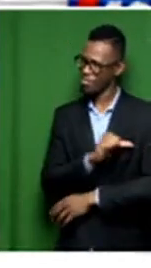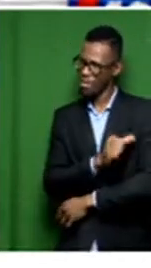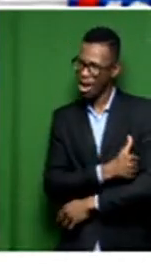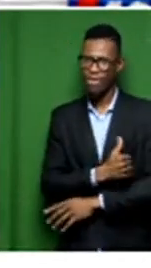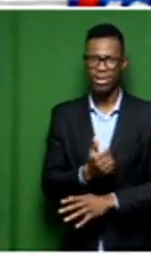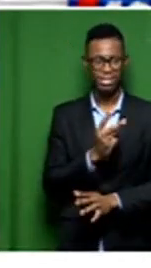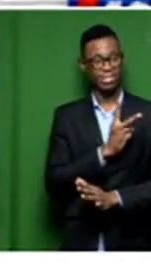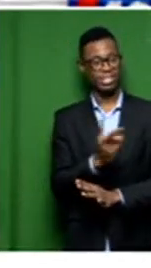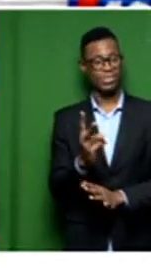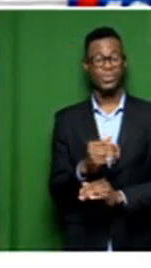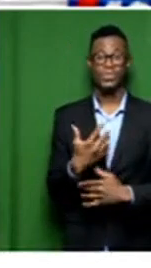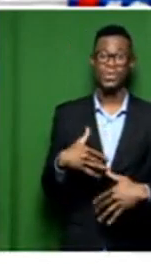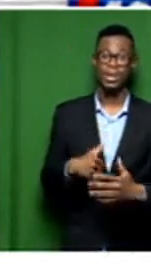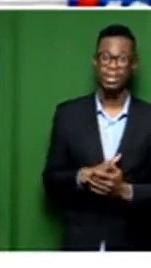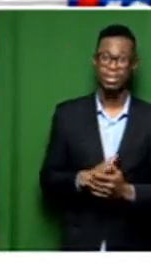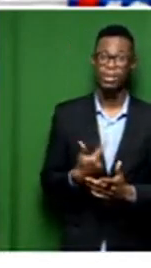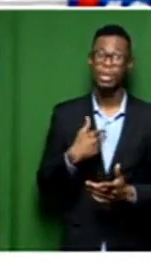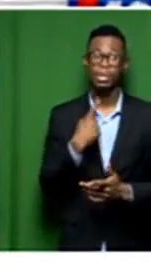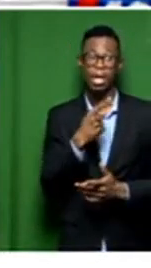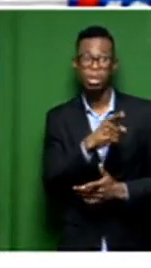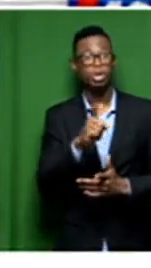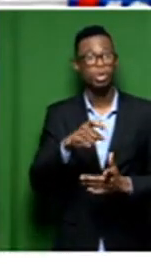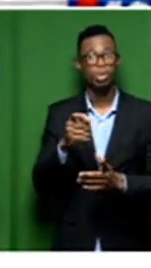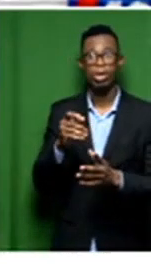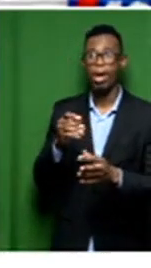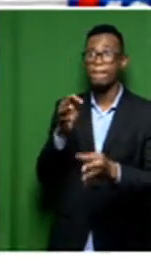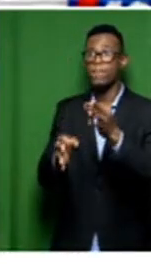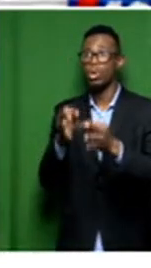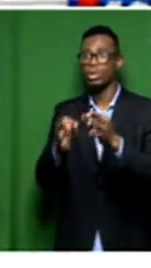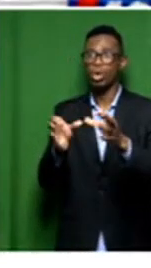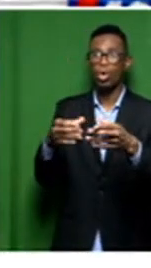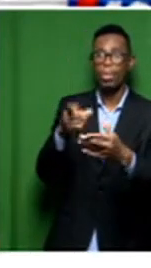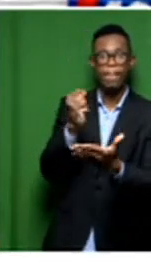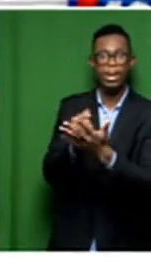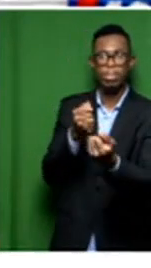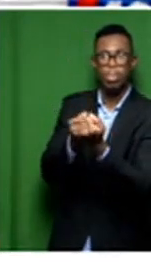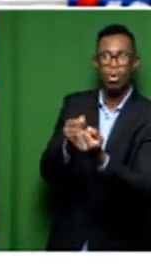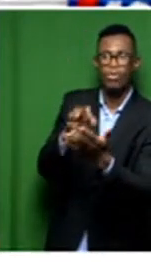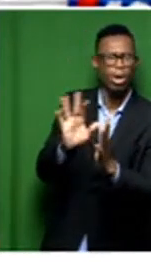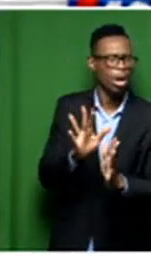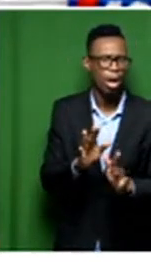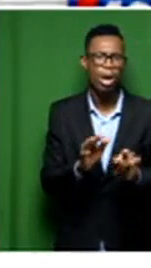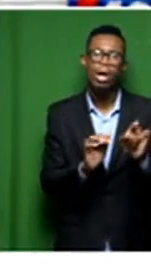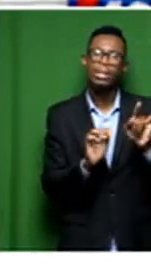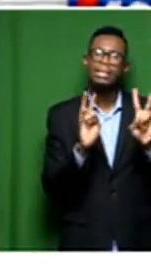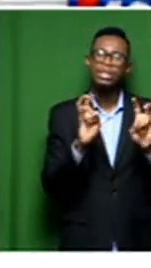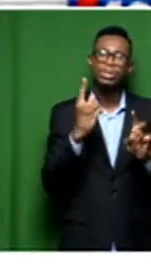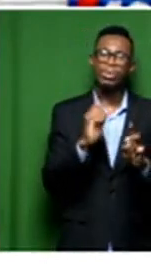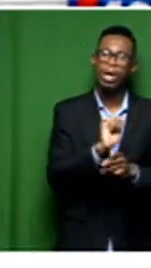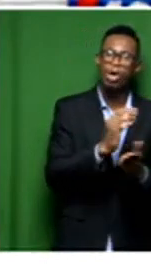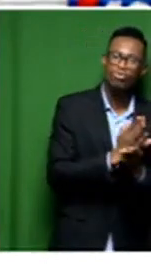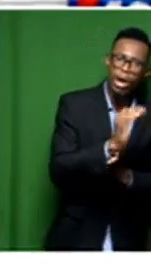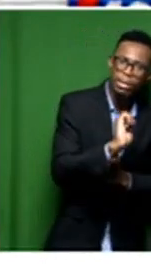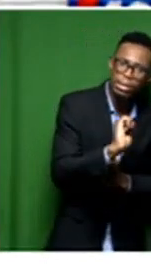don't put forward that children should be voting for political parties. We put forward issues that are related to both their rights, or